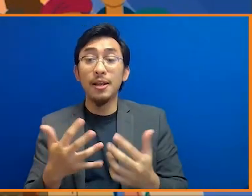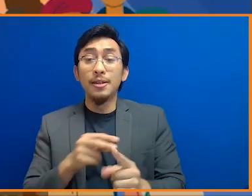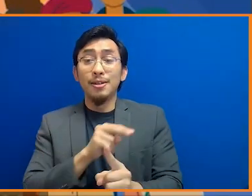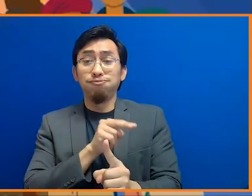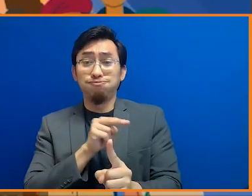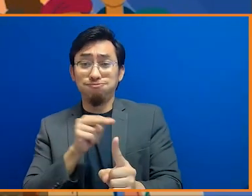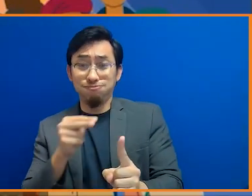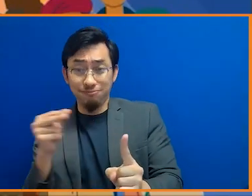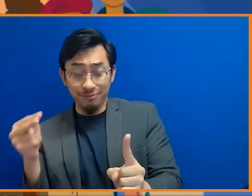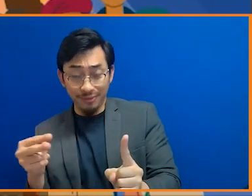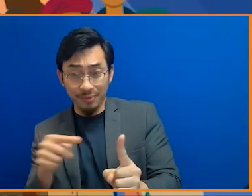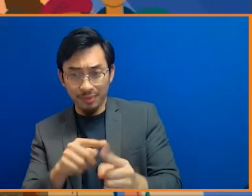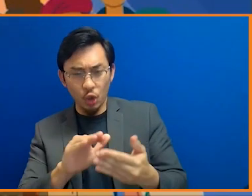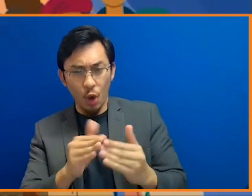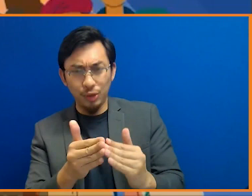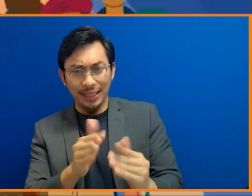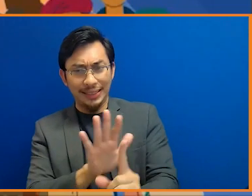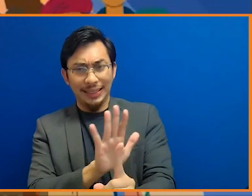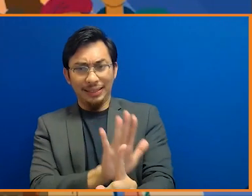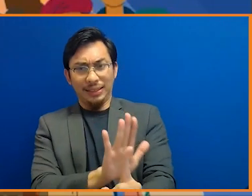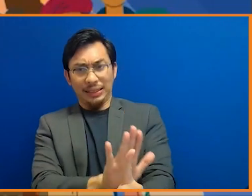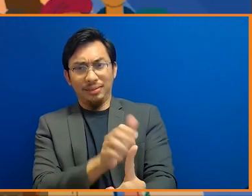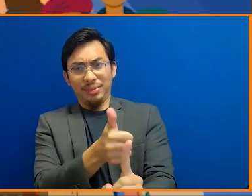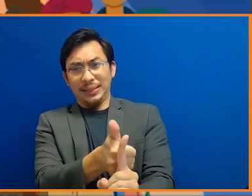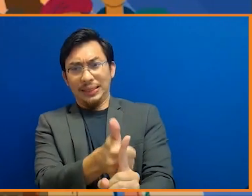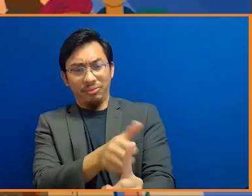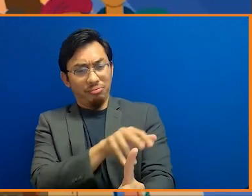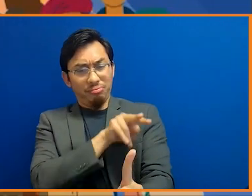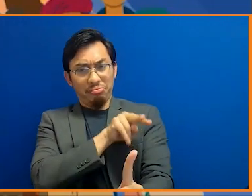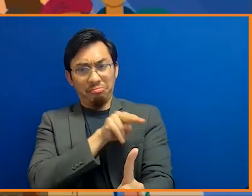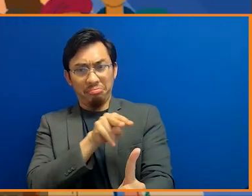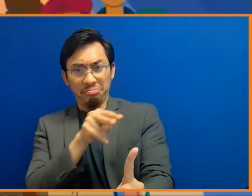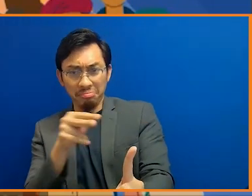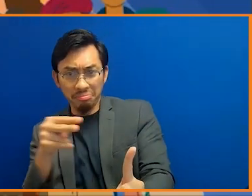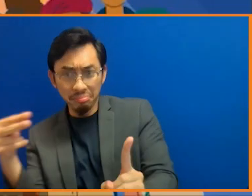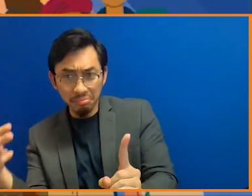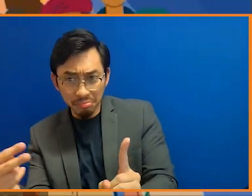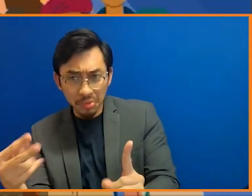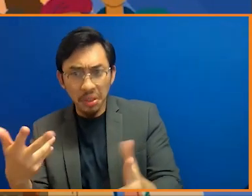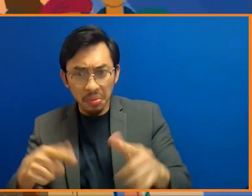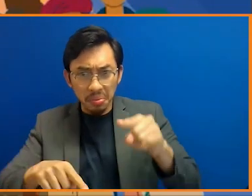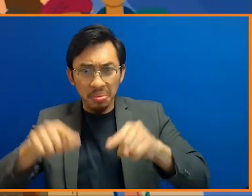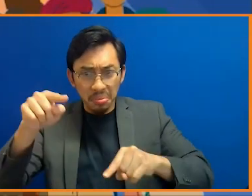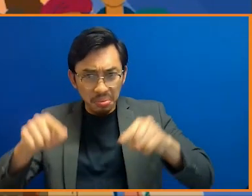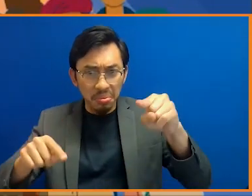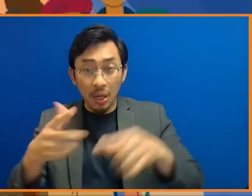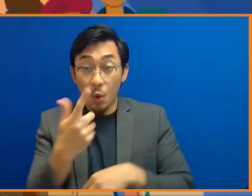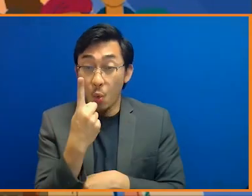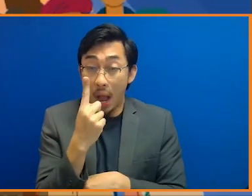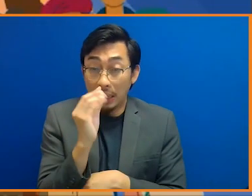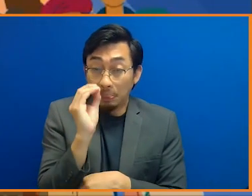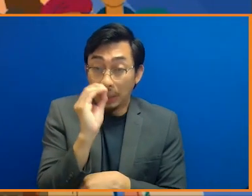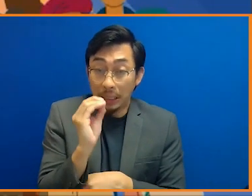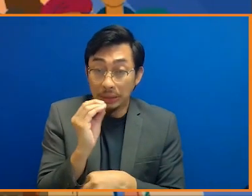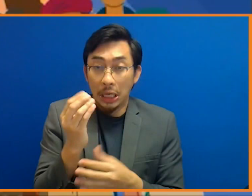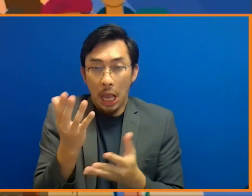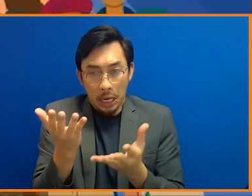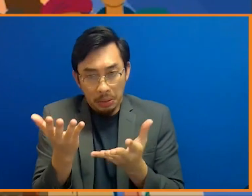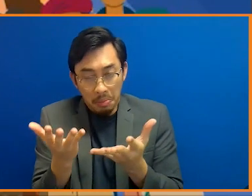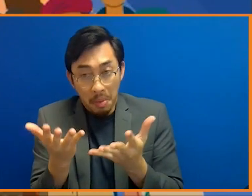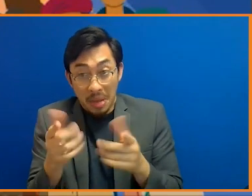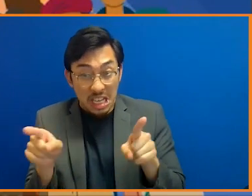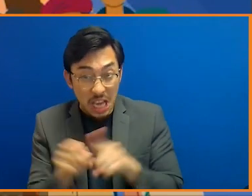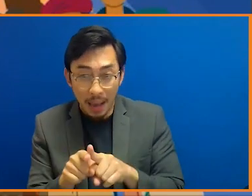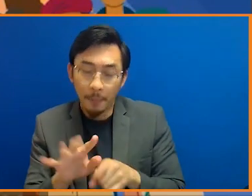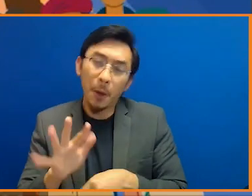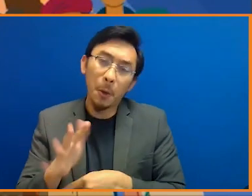a full perspective, a full spectrums of community themselves. One person may not be the